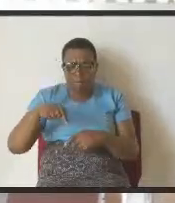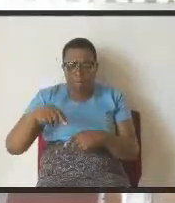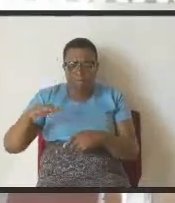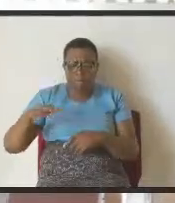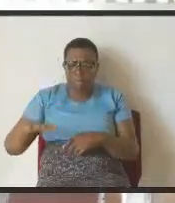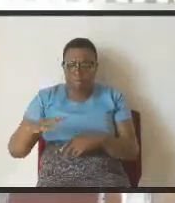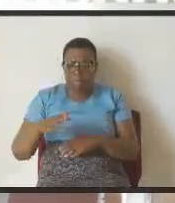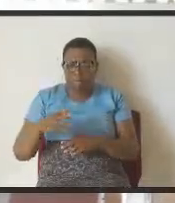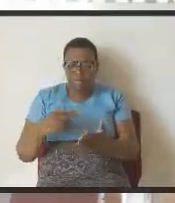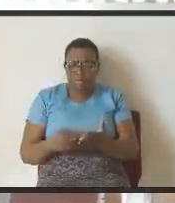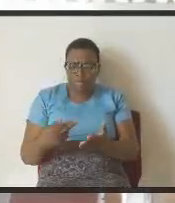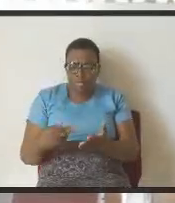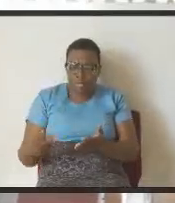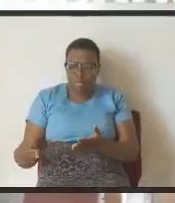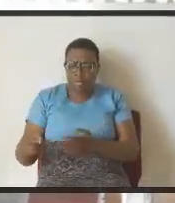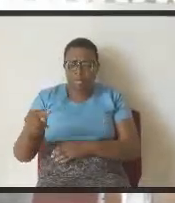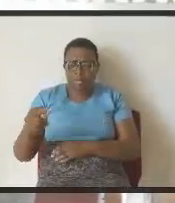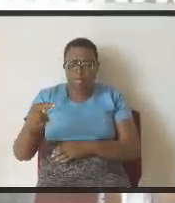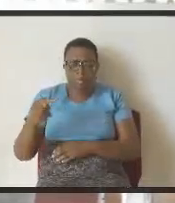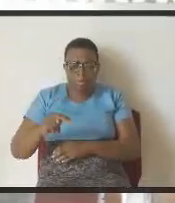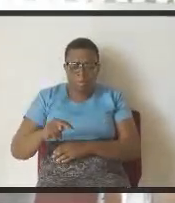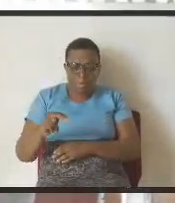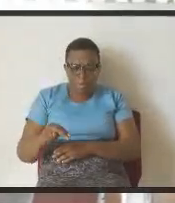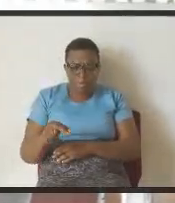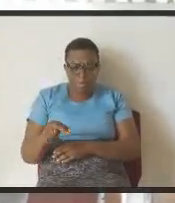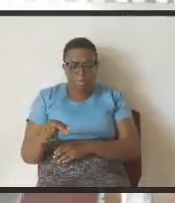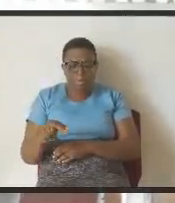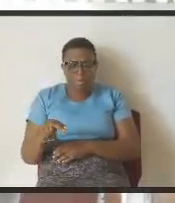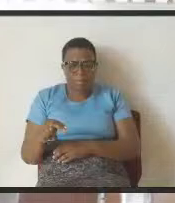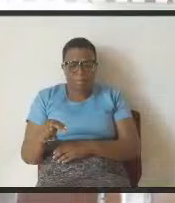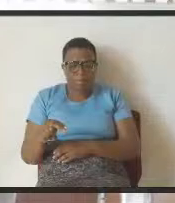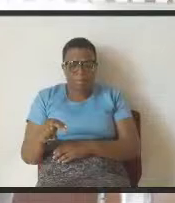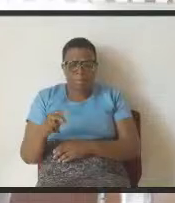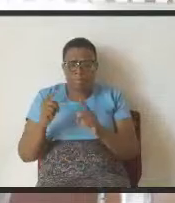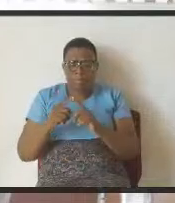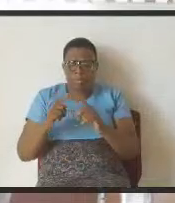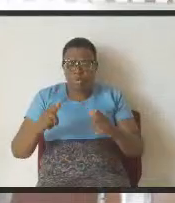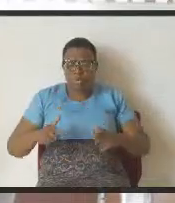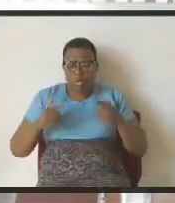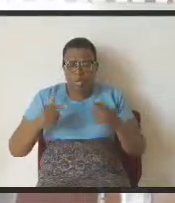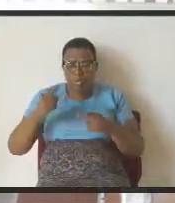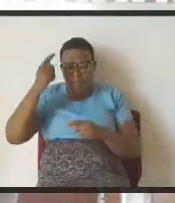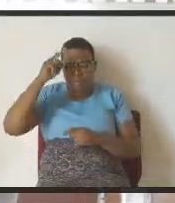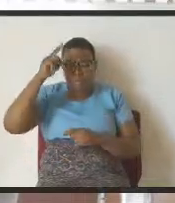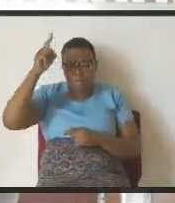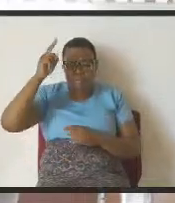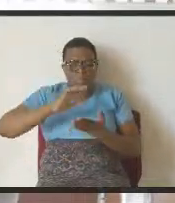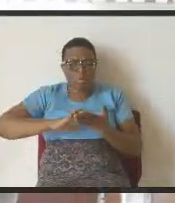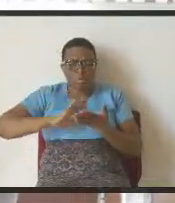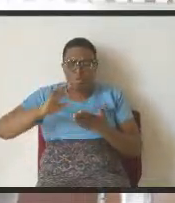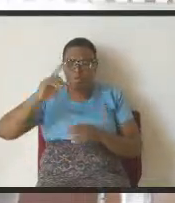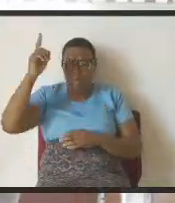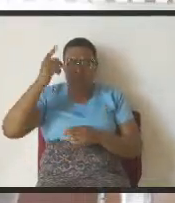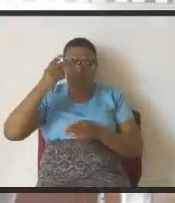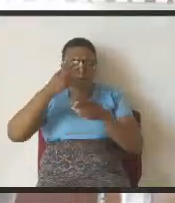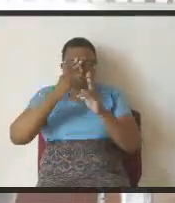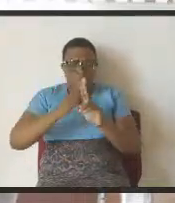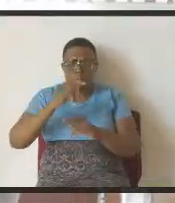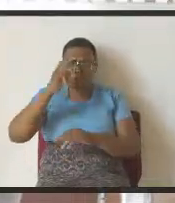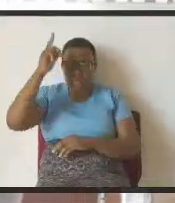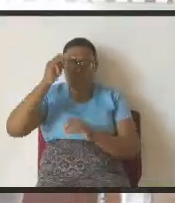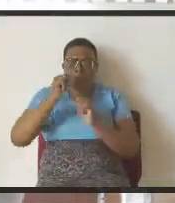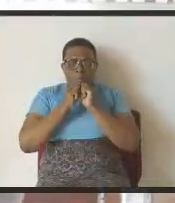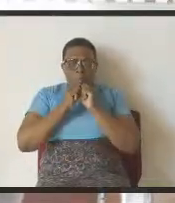resources, needs to live for you, to glorify you, to honor you. Bless